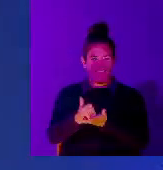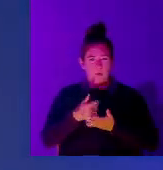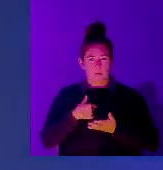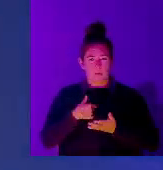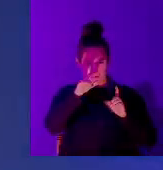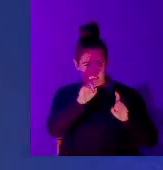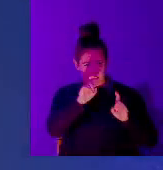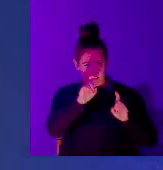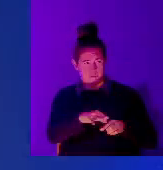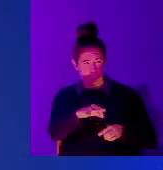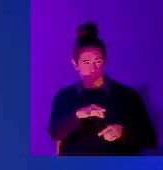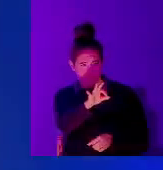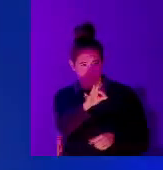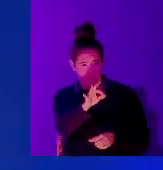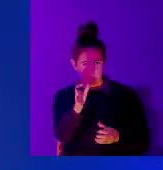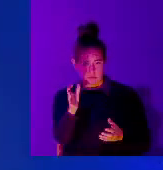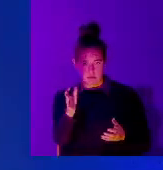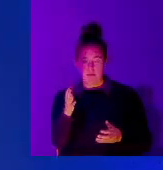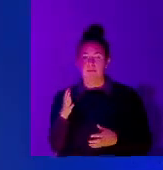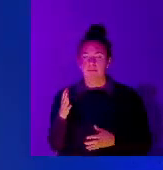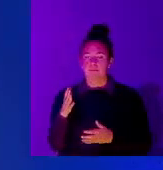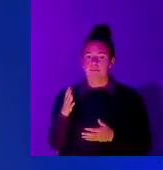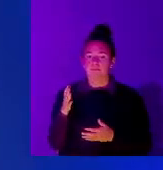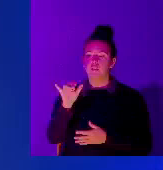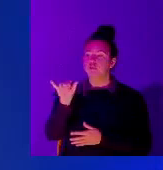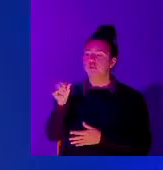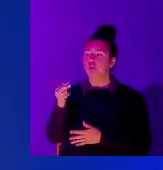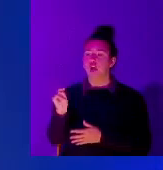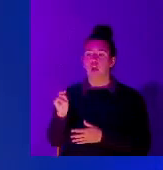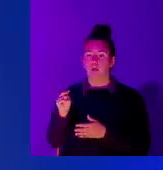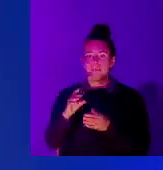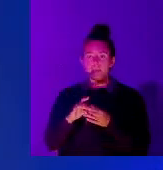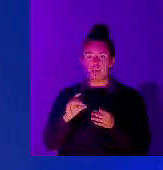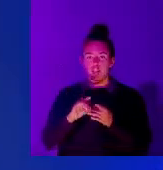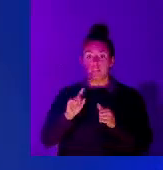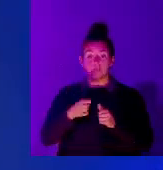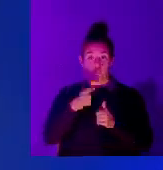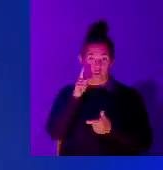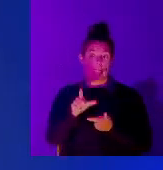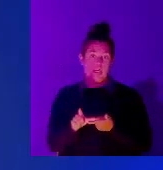that John talked about in his first letter.